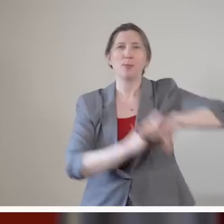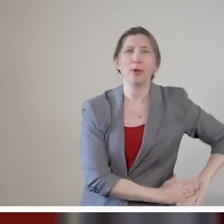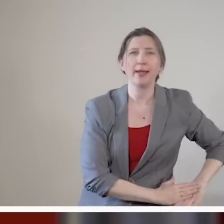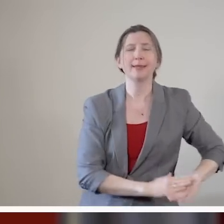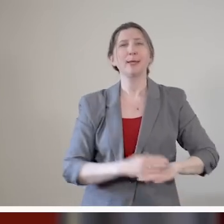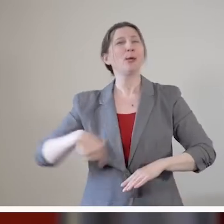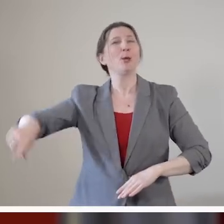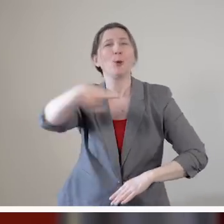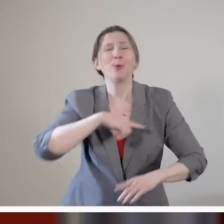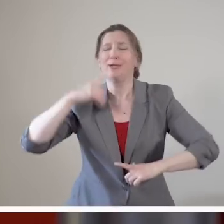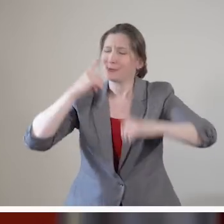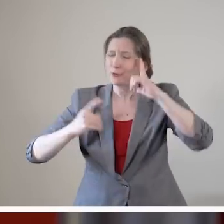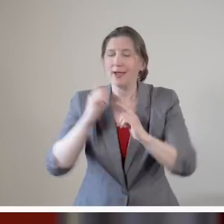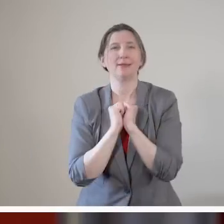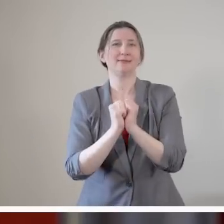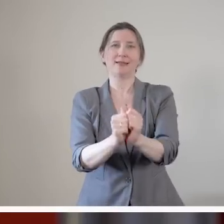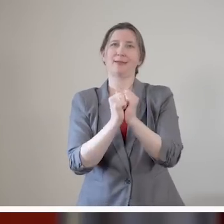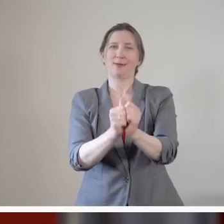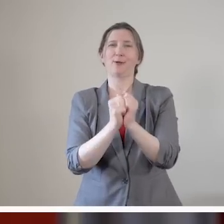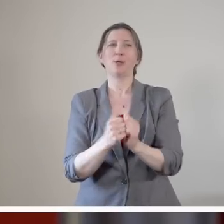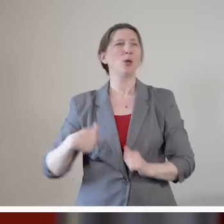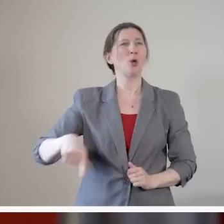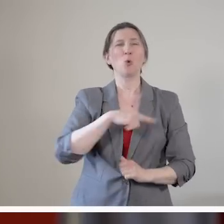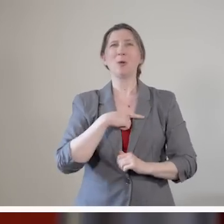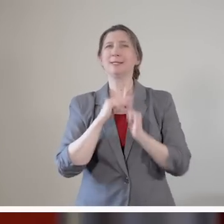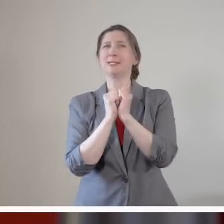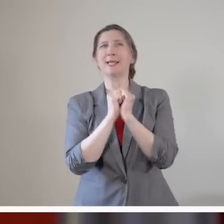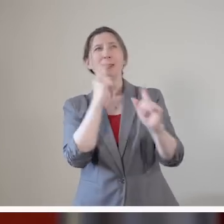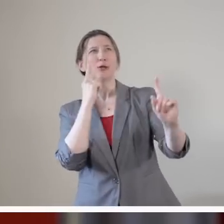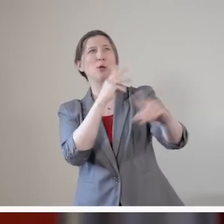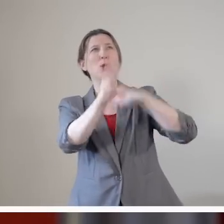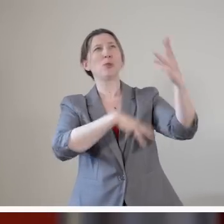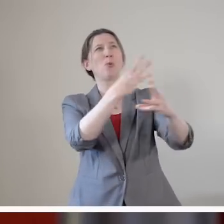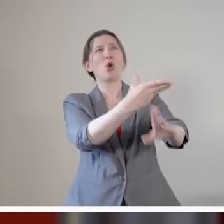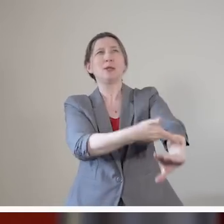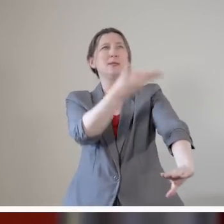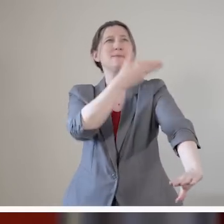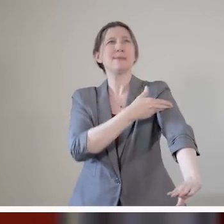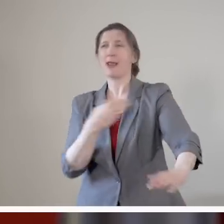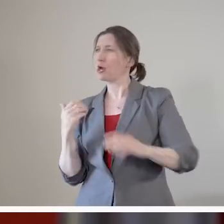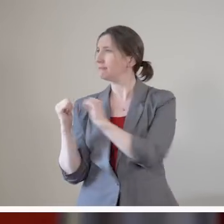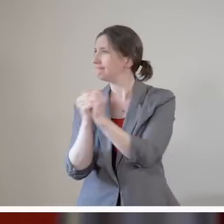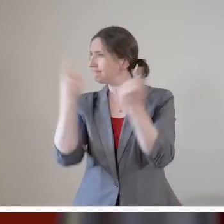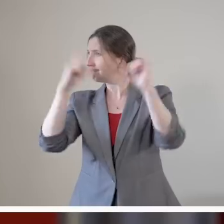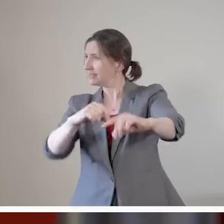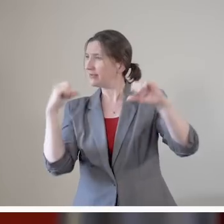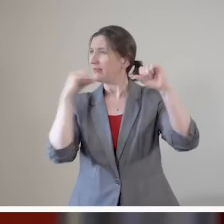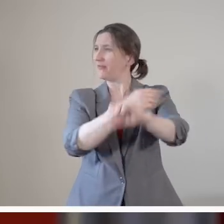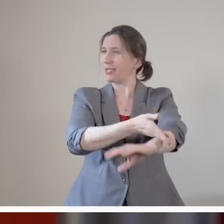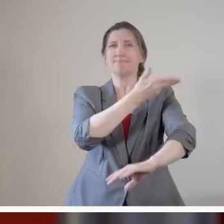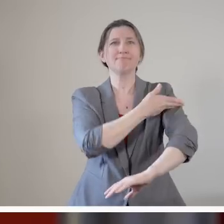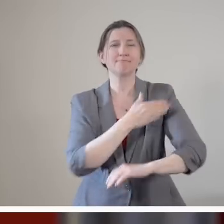have cried together. We have fought for a better world we want to live in together. And